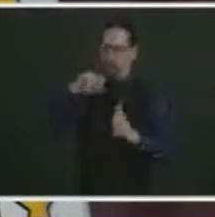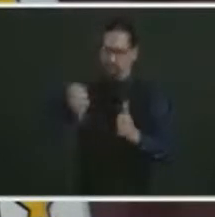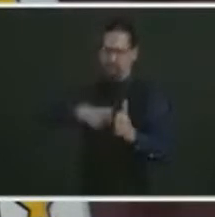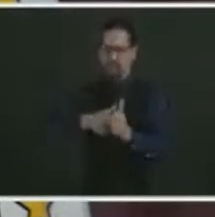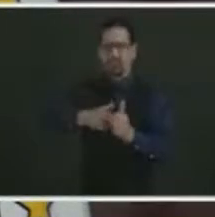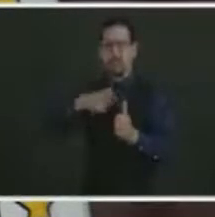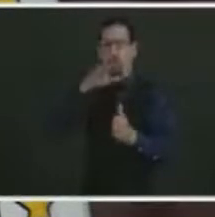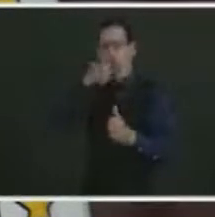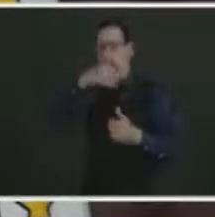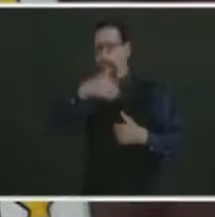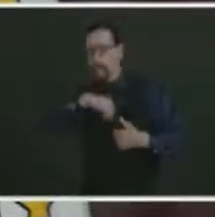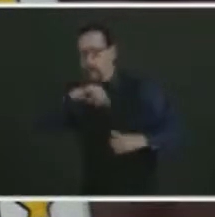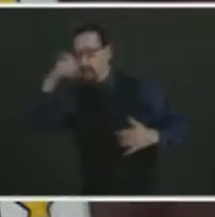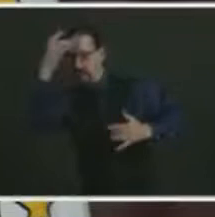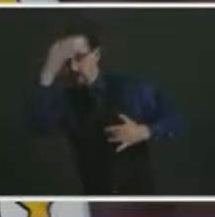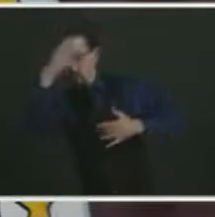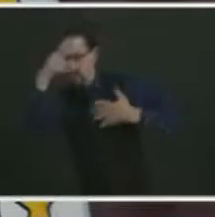frail.